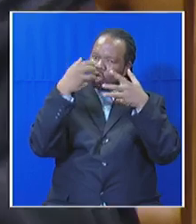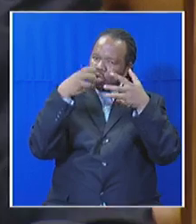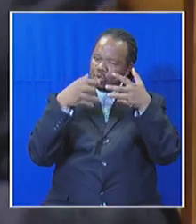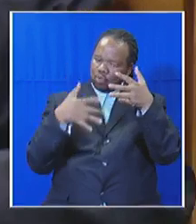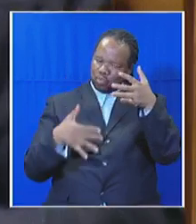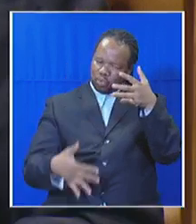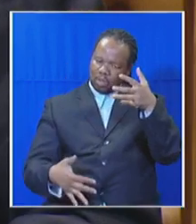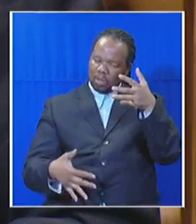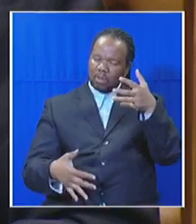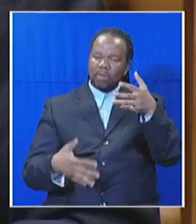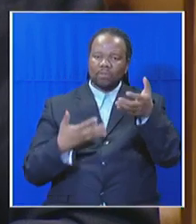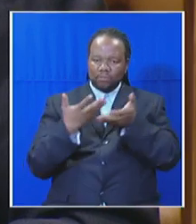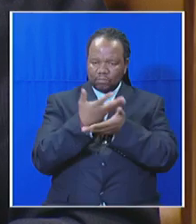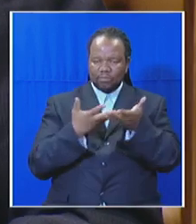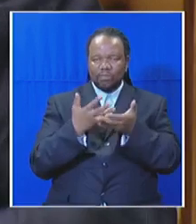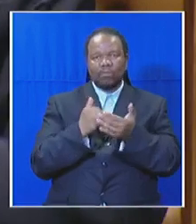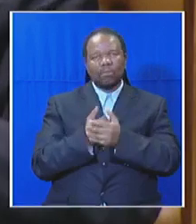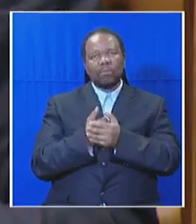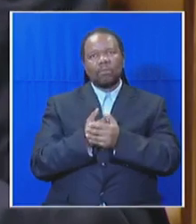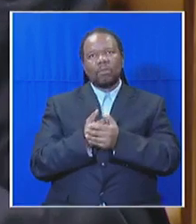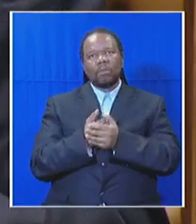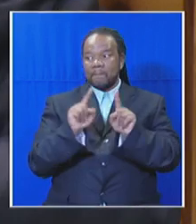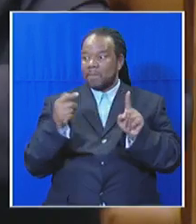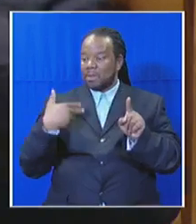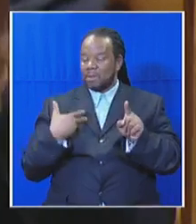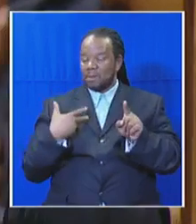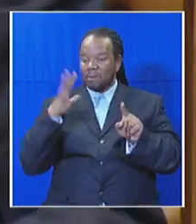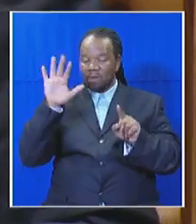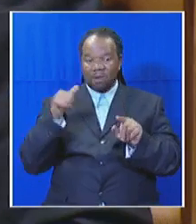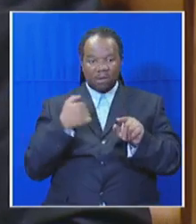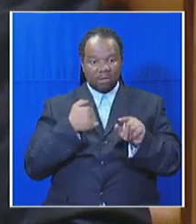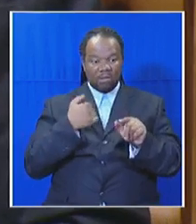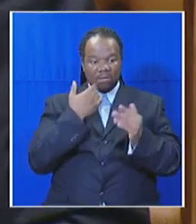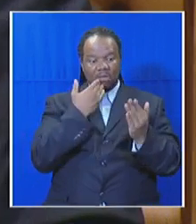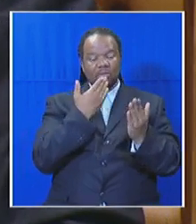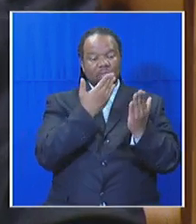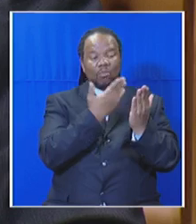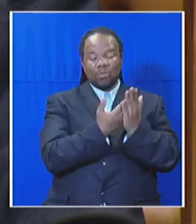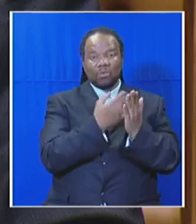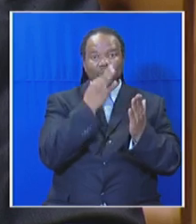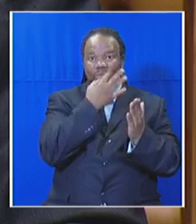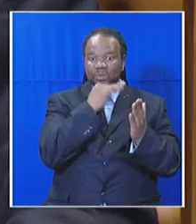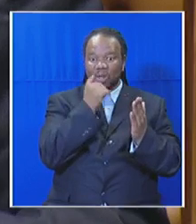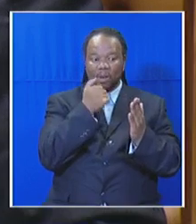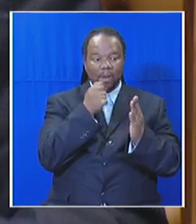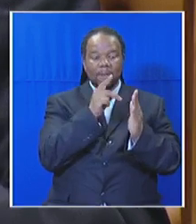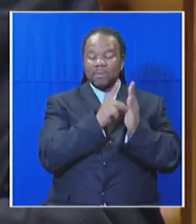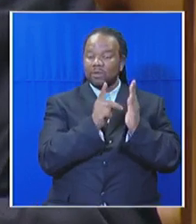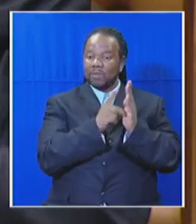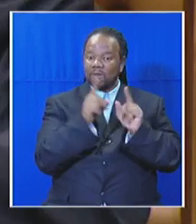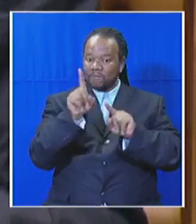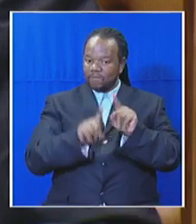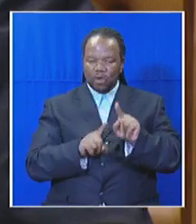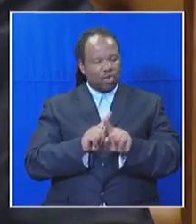I don't think I will agree with a notion this principle is not working. It is working. And it has